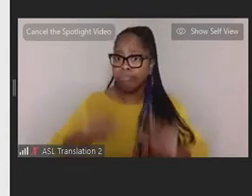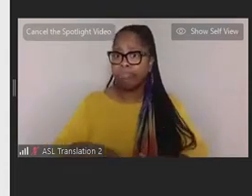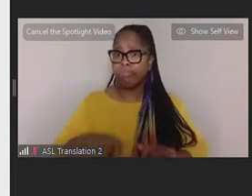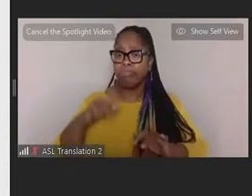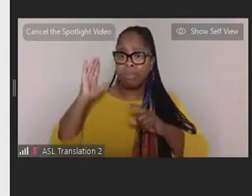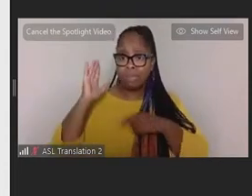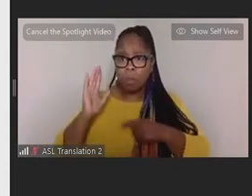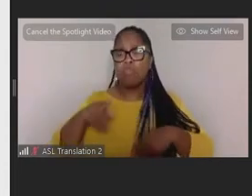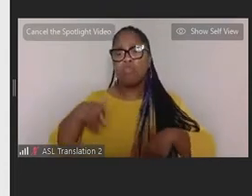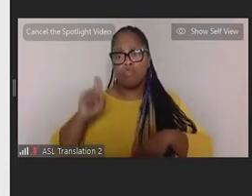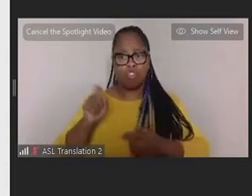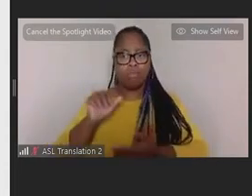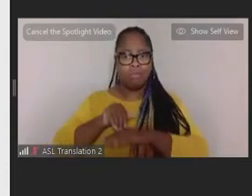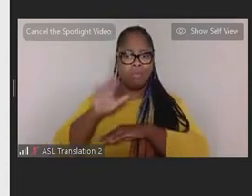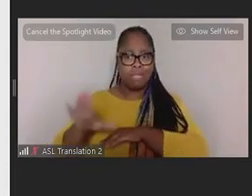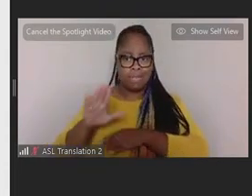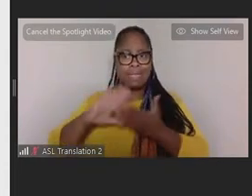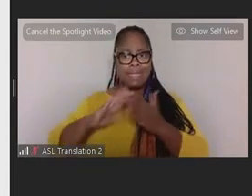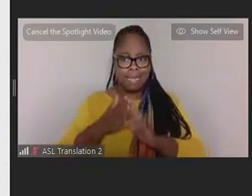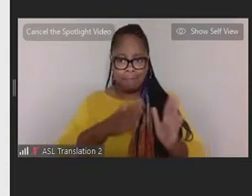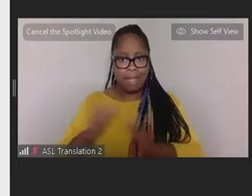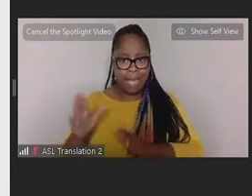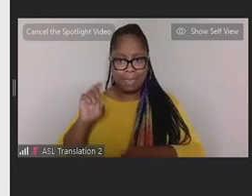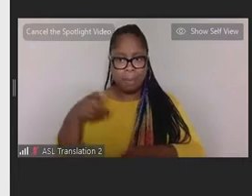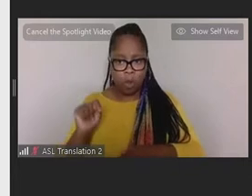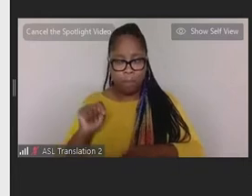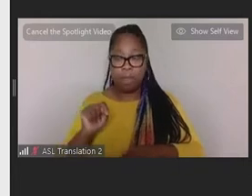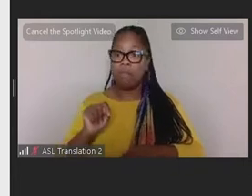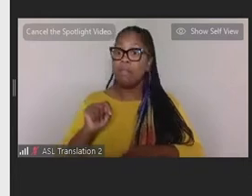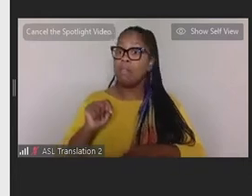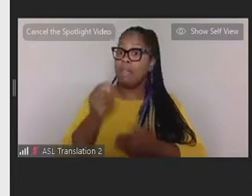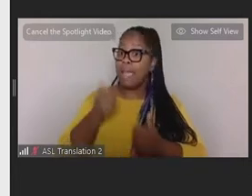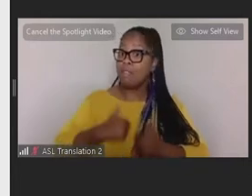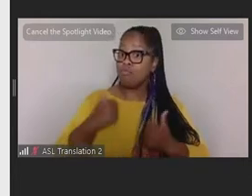of City Planning. Mailing and email address can be found at our website,